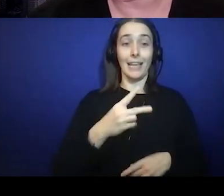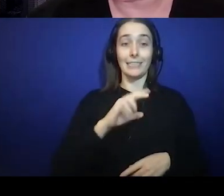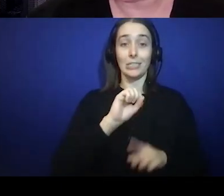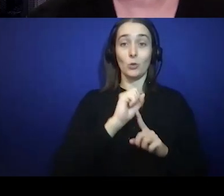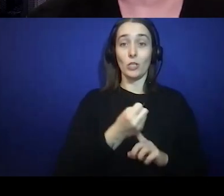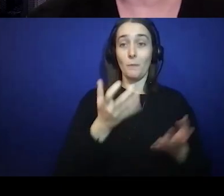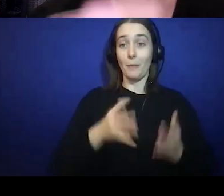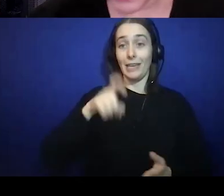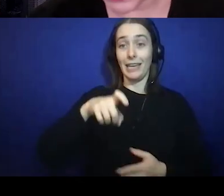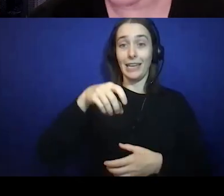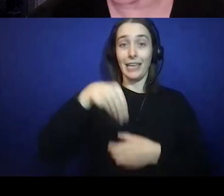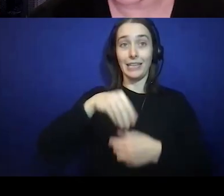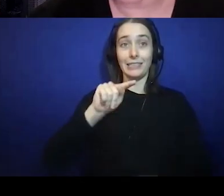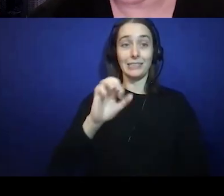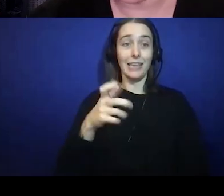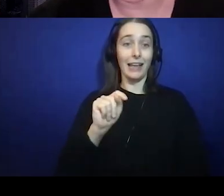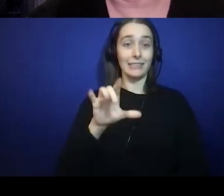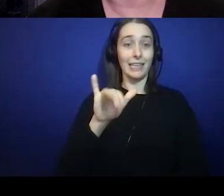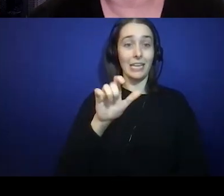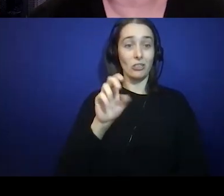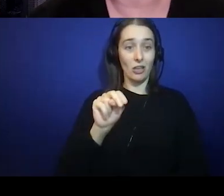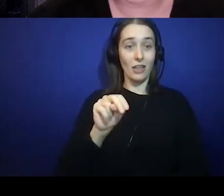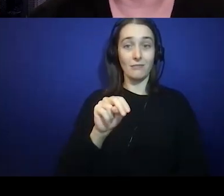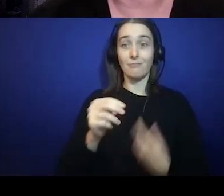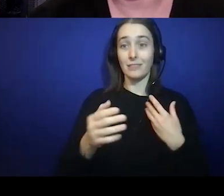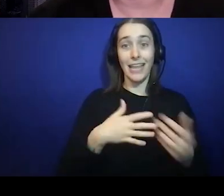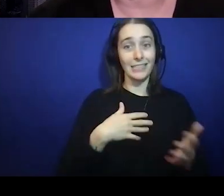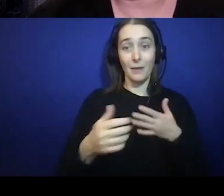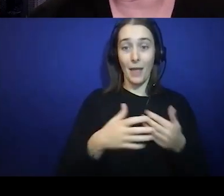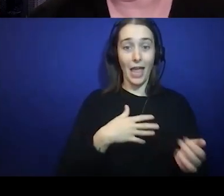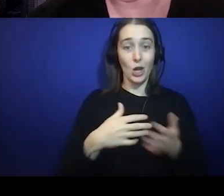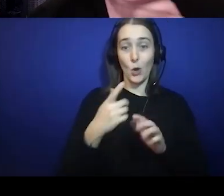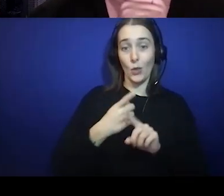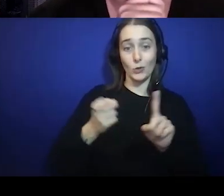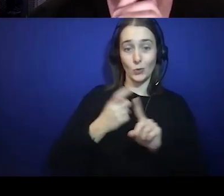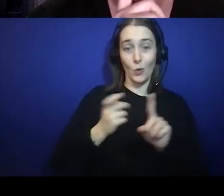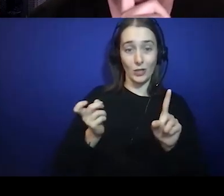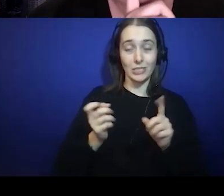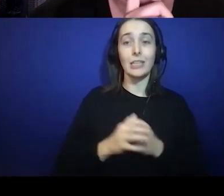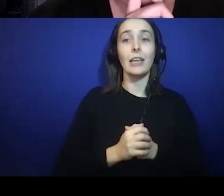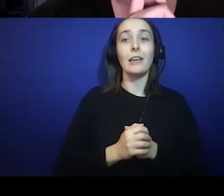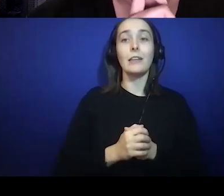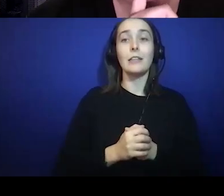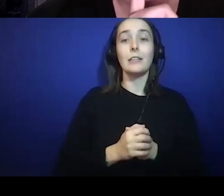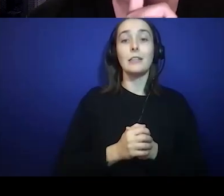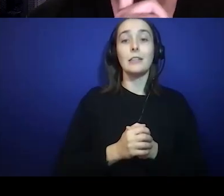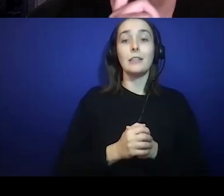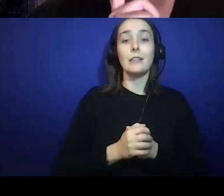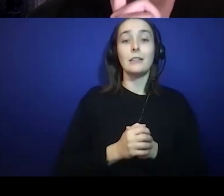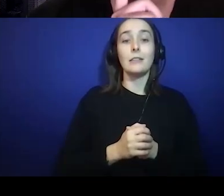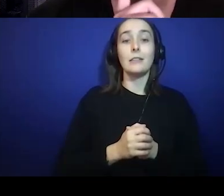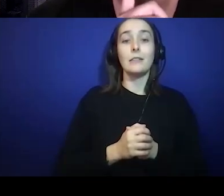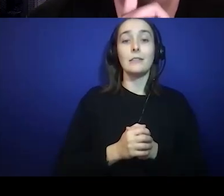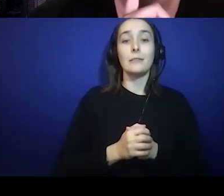in-text citation, regardless of source type. So this does still impact what you would do if you were citing a video. But